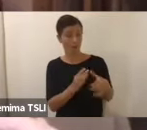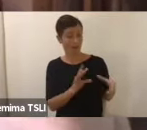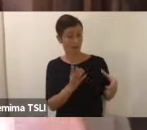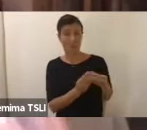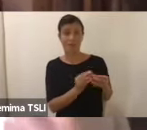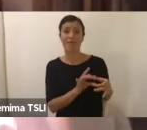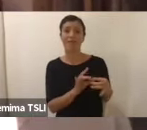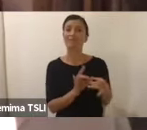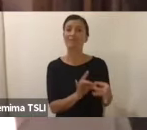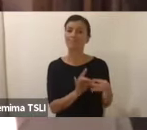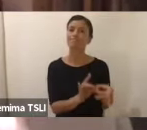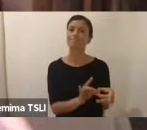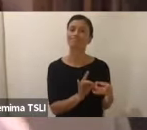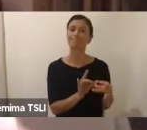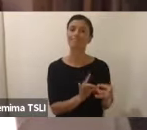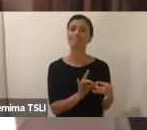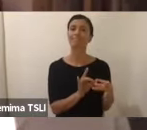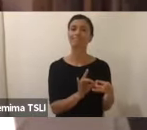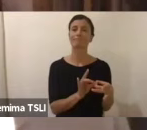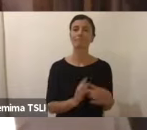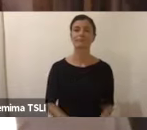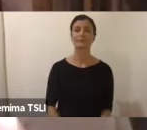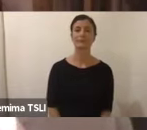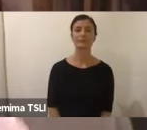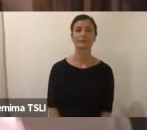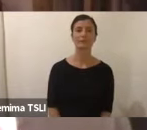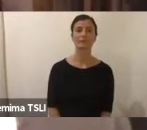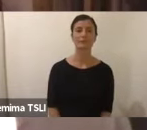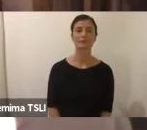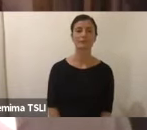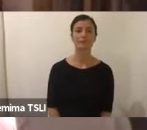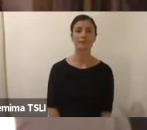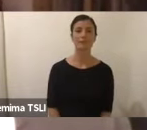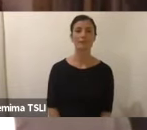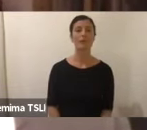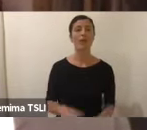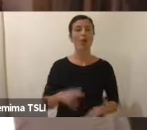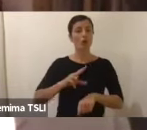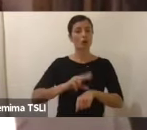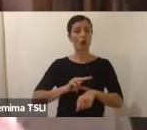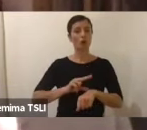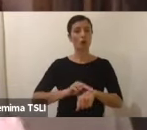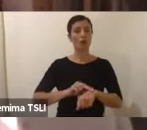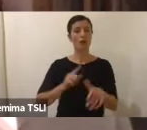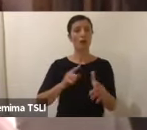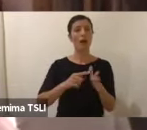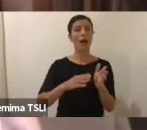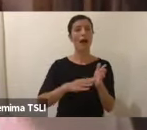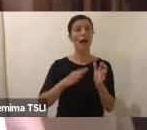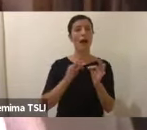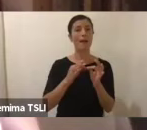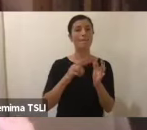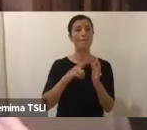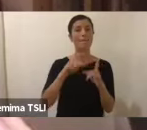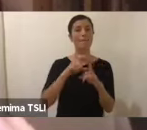contribution and the one thing i really want to get across is i think dr ambedkar's perspective gives us a